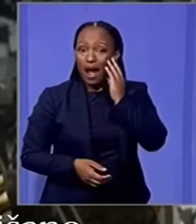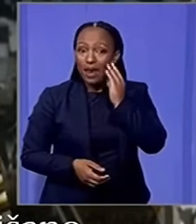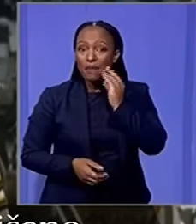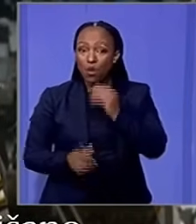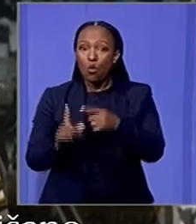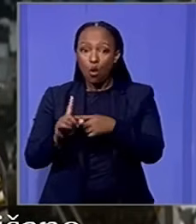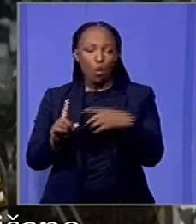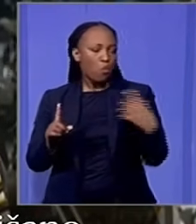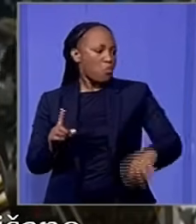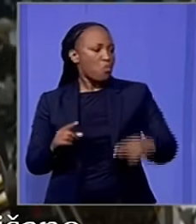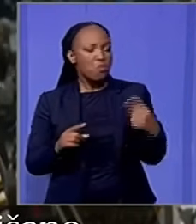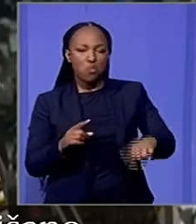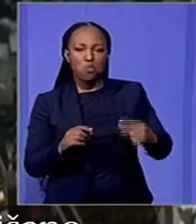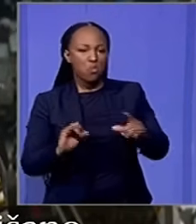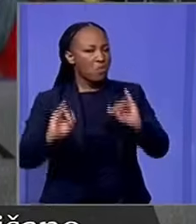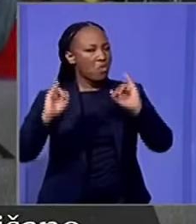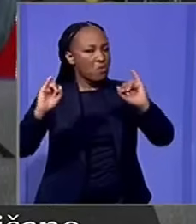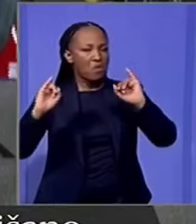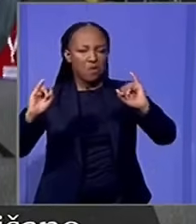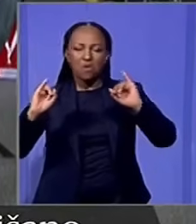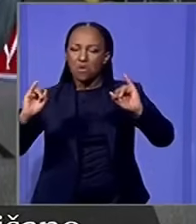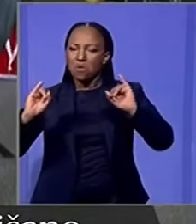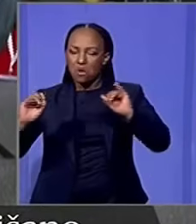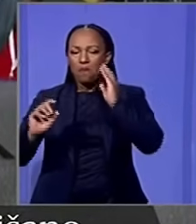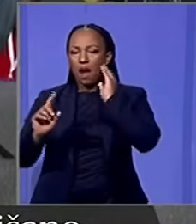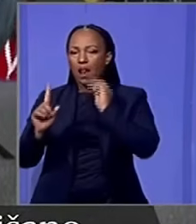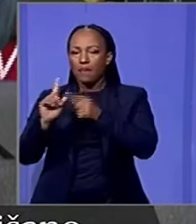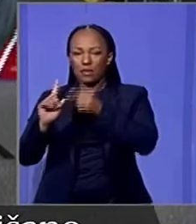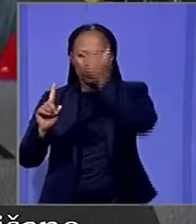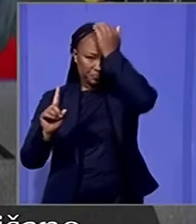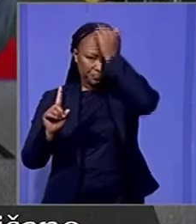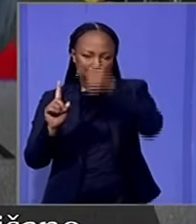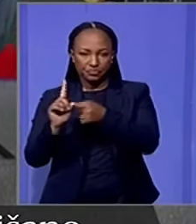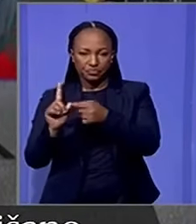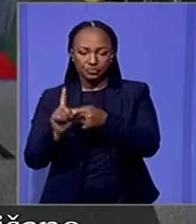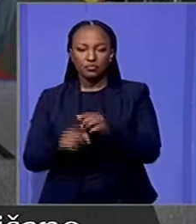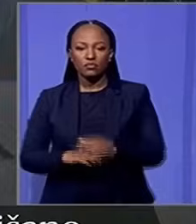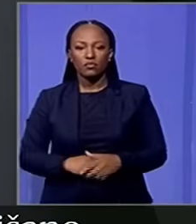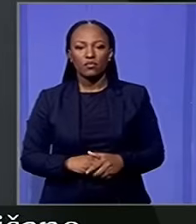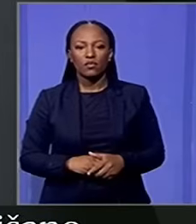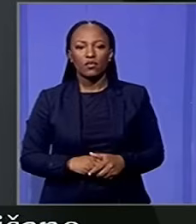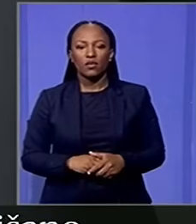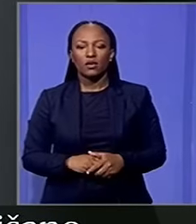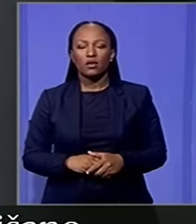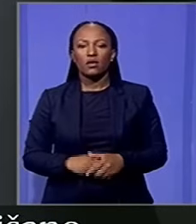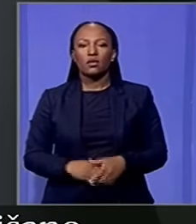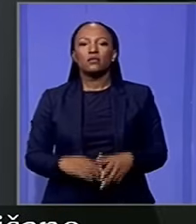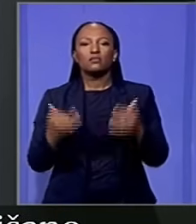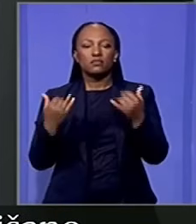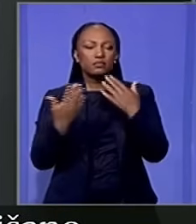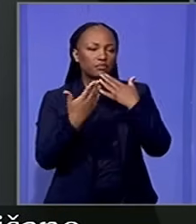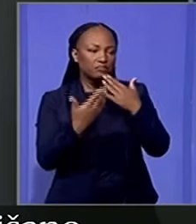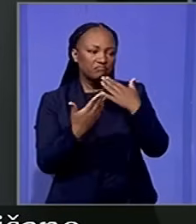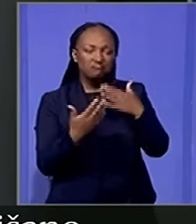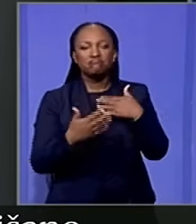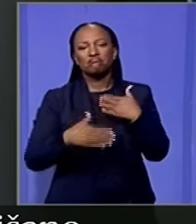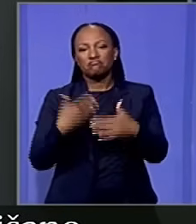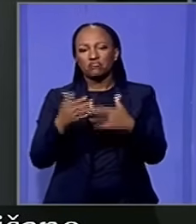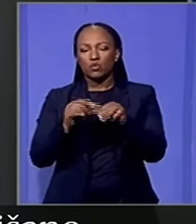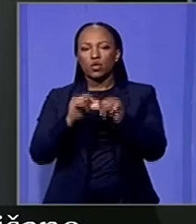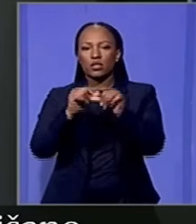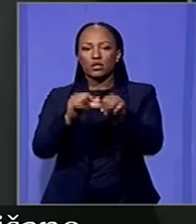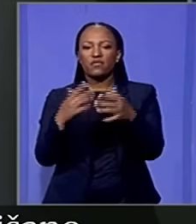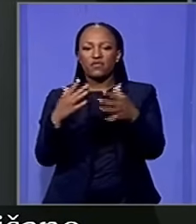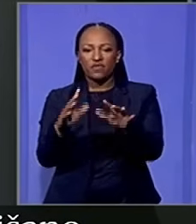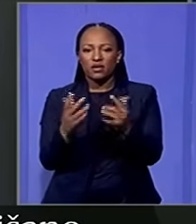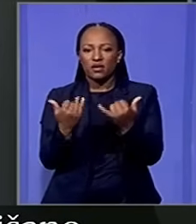bothata. Prof Lesibate for le bana kwa le ratlhe re tlo tswela pele ka ditaba tše di šetšanego le